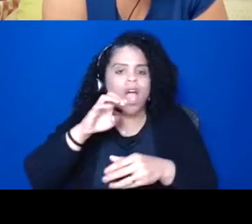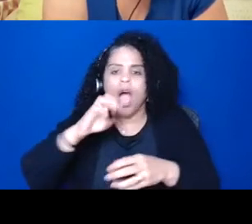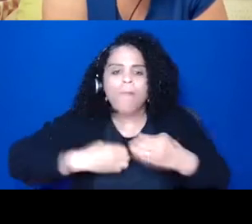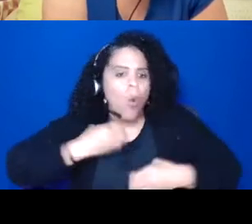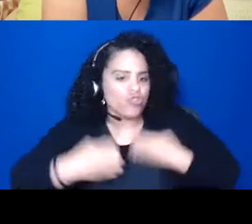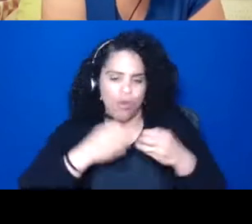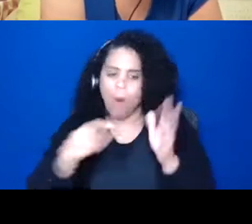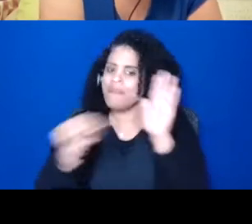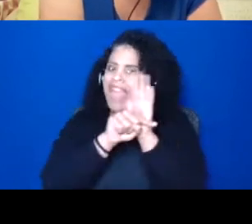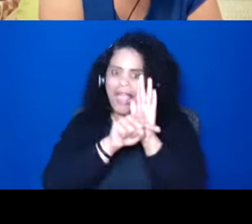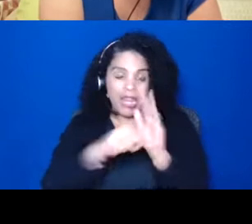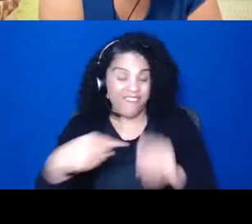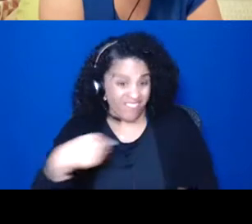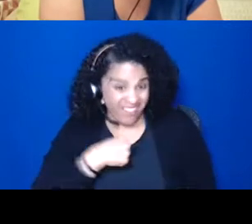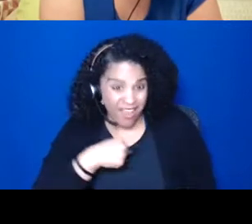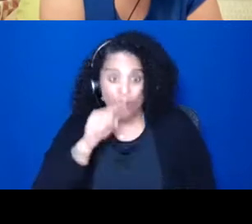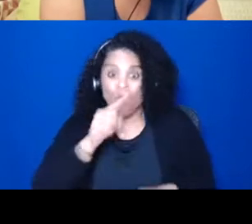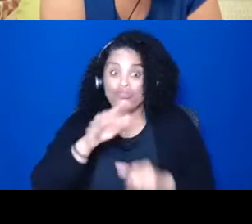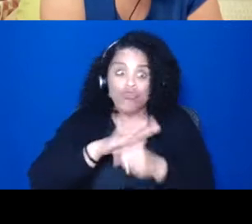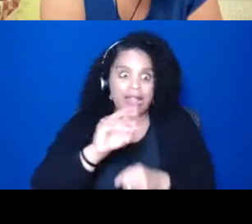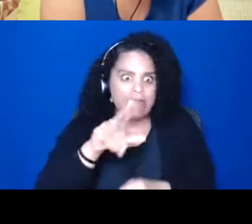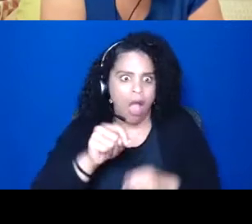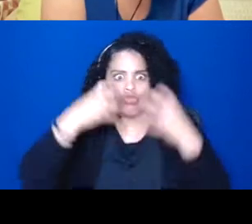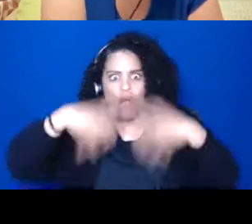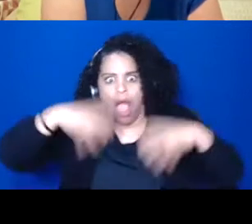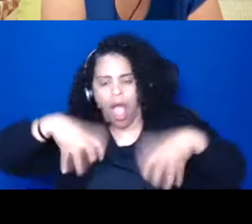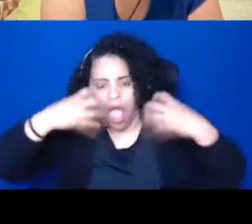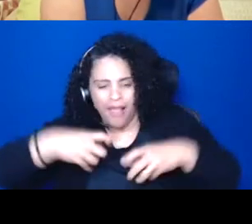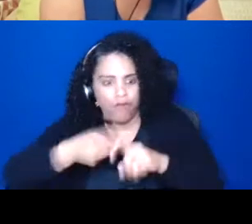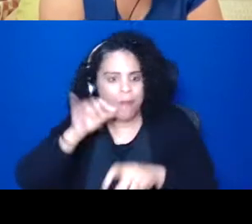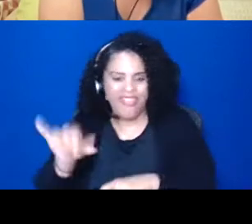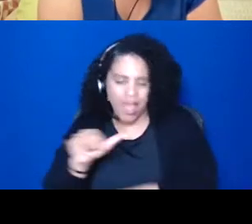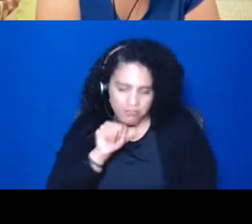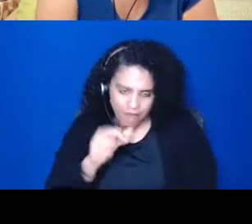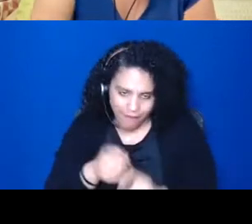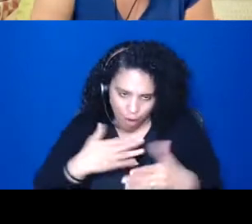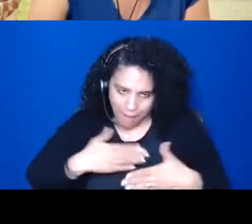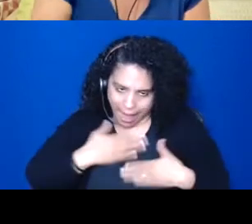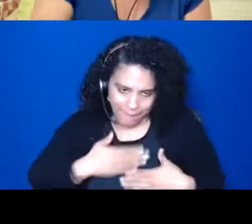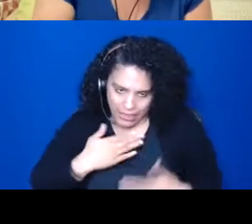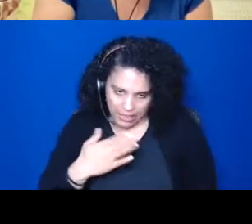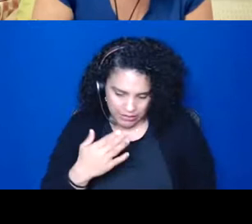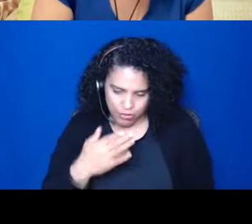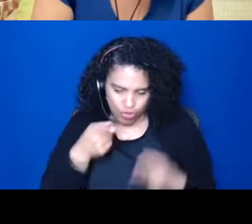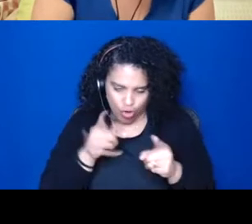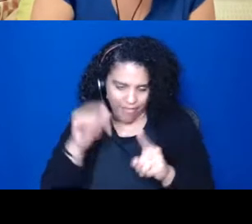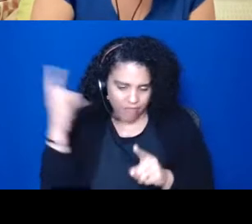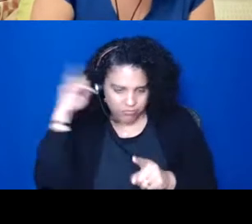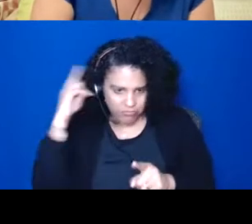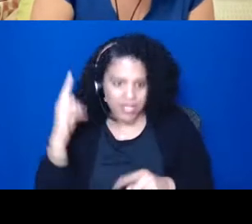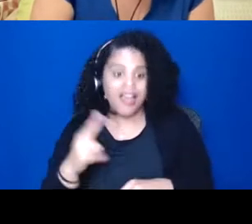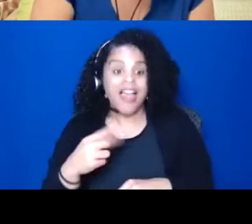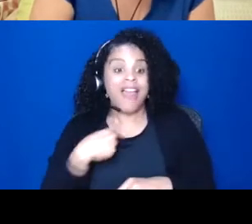stressed out and crying for a great deal of my activation and not from happiness. The sound quality for